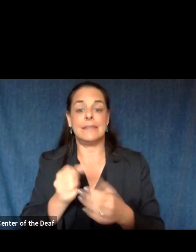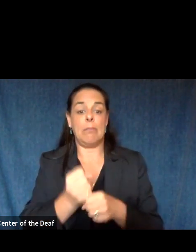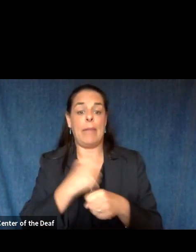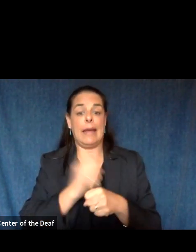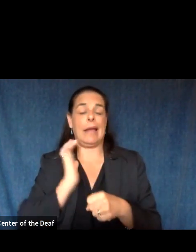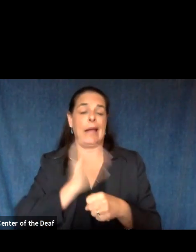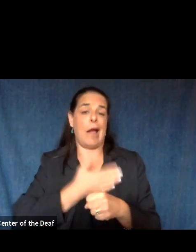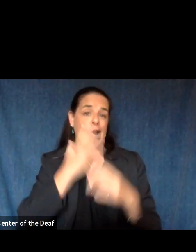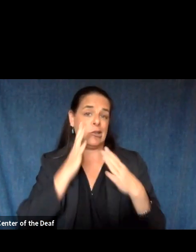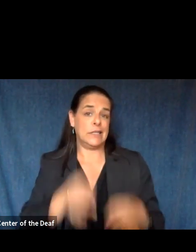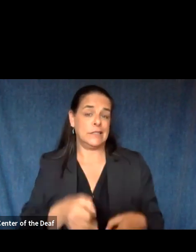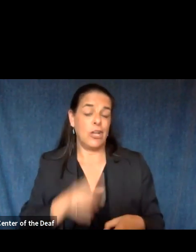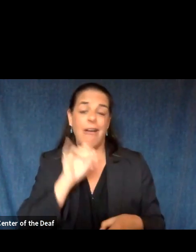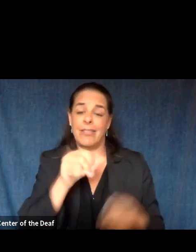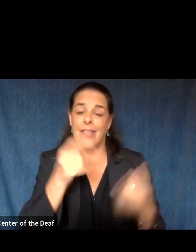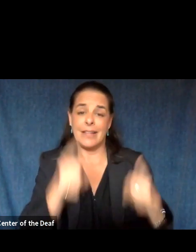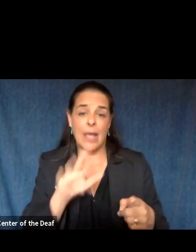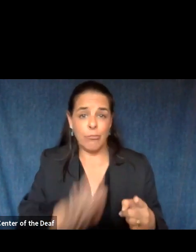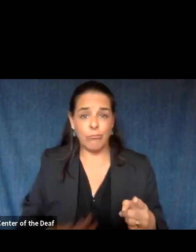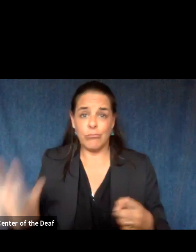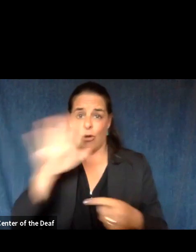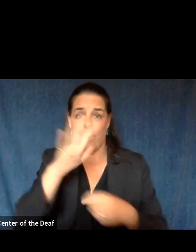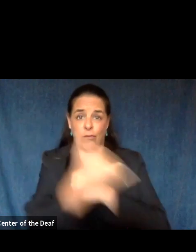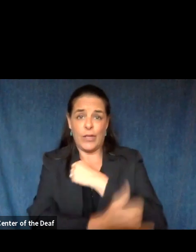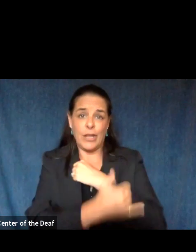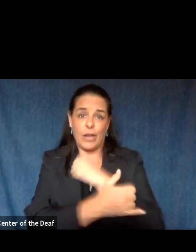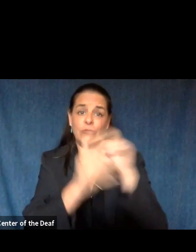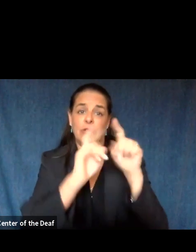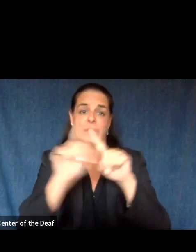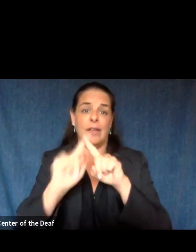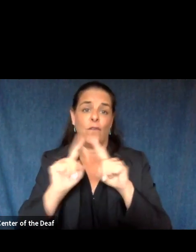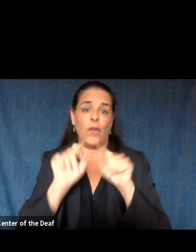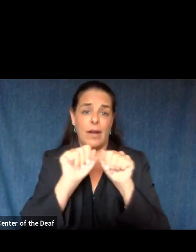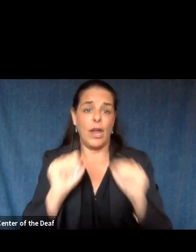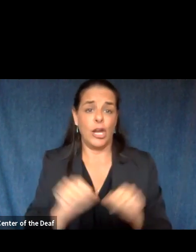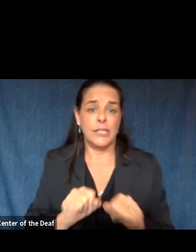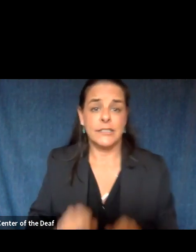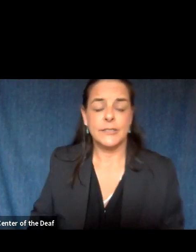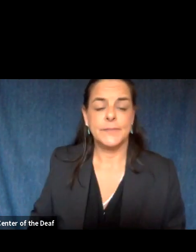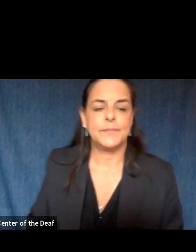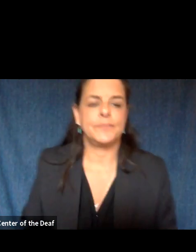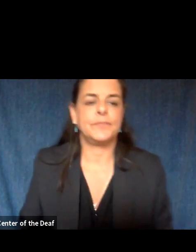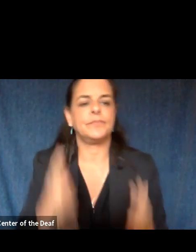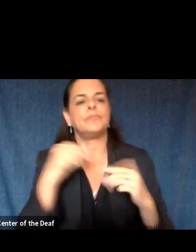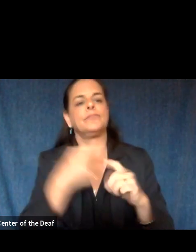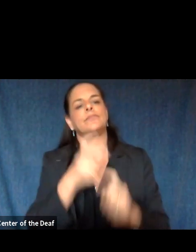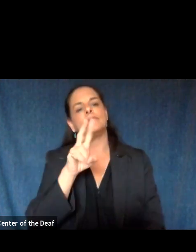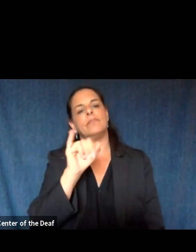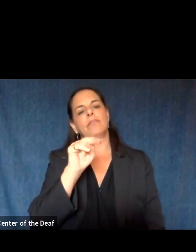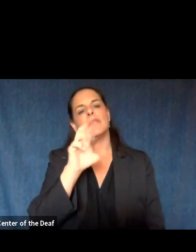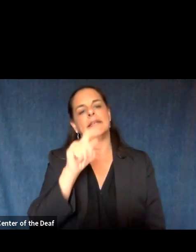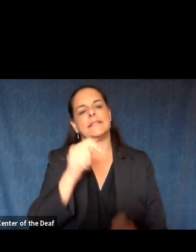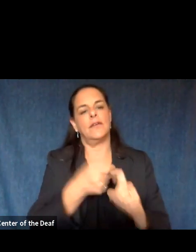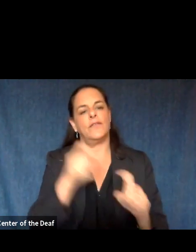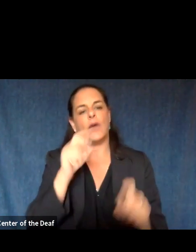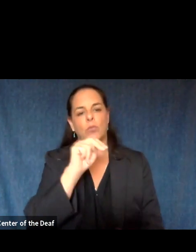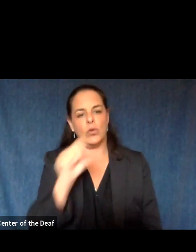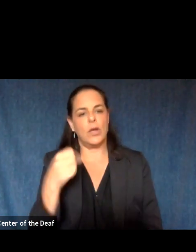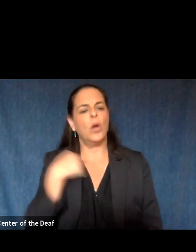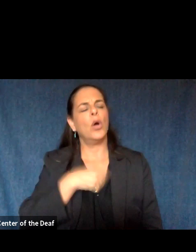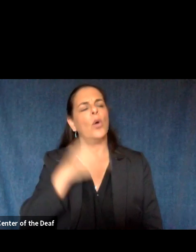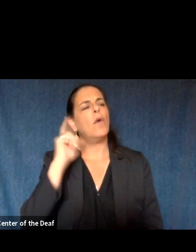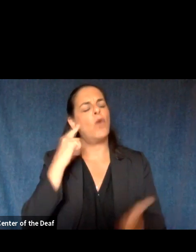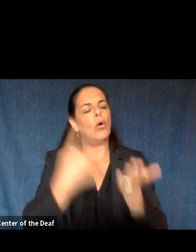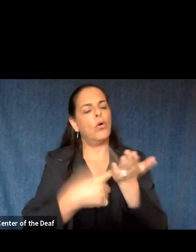this is happening across the country in various areas. From Vincent with the Sentinel, we heard